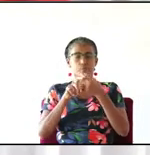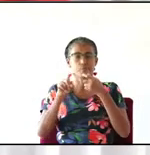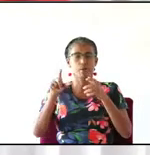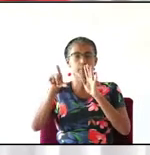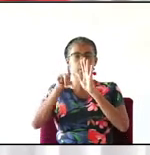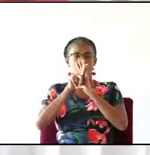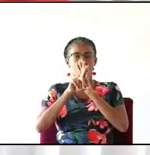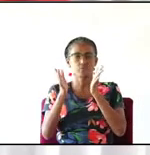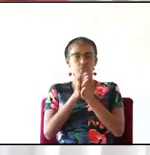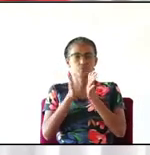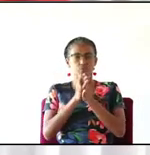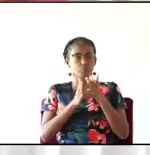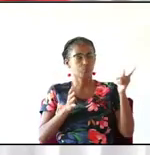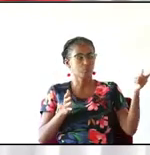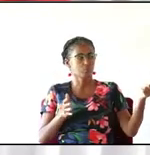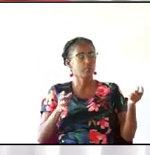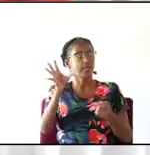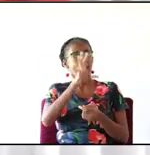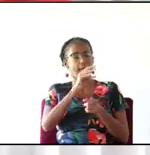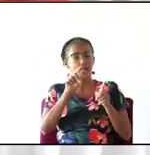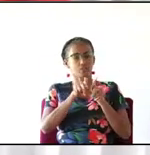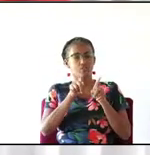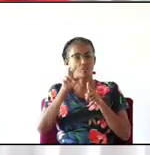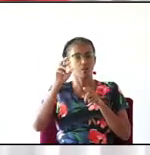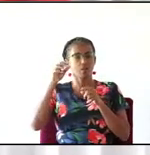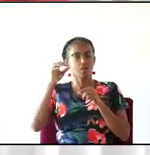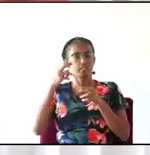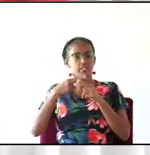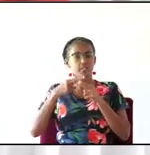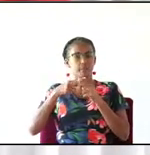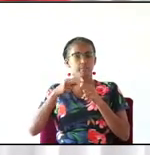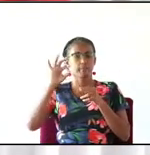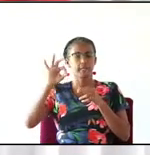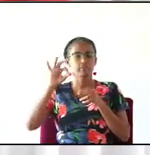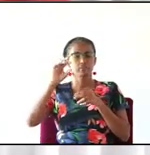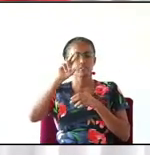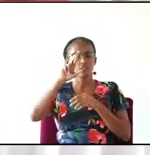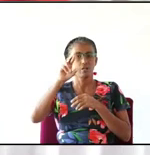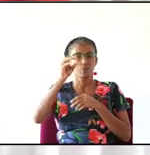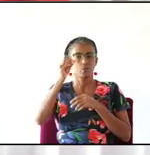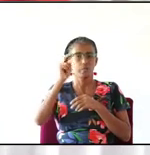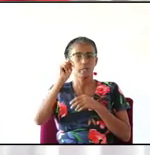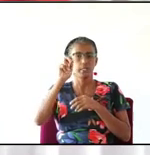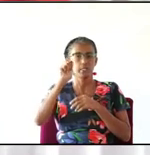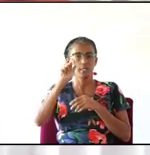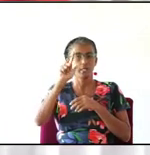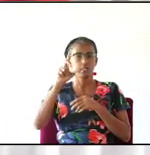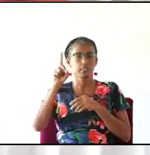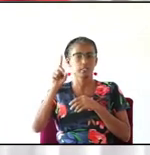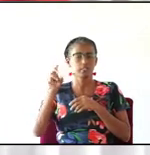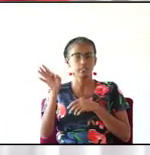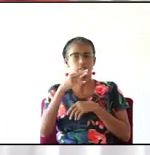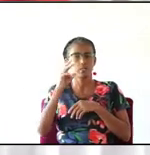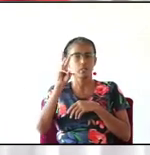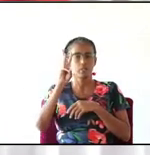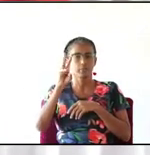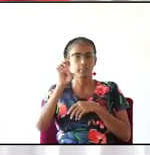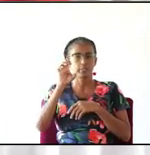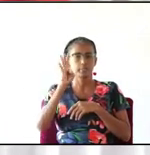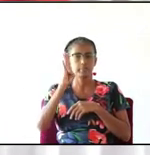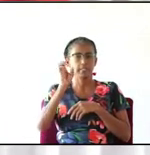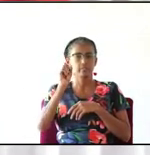All right, so it's very good to have him today, and we're looking forward to what God has laid on his heart to share with us